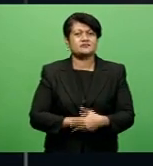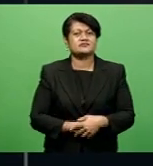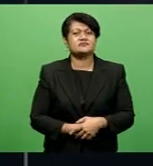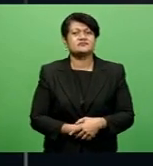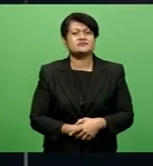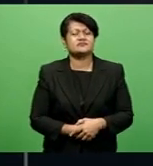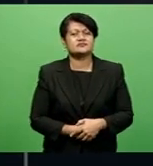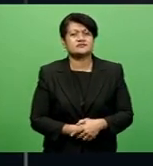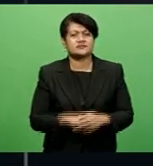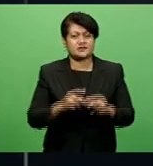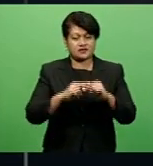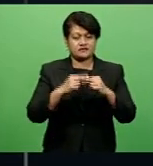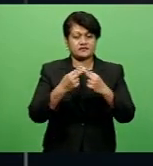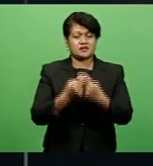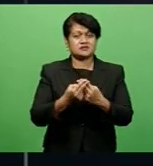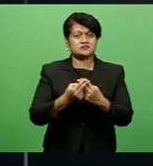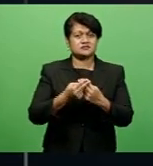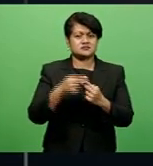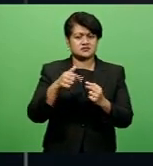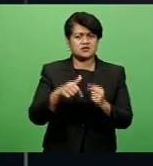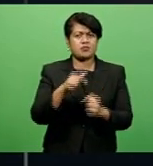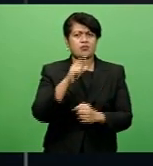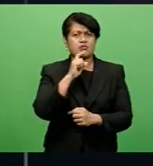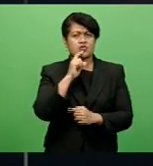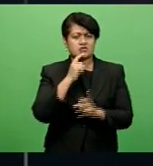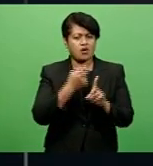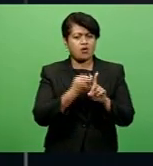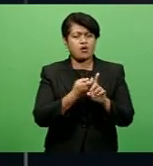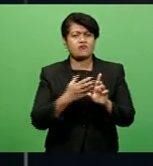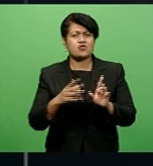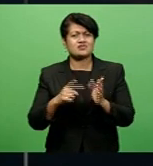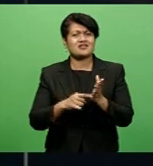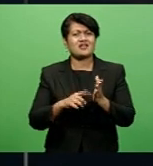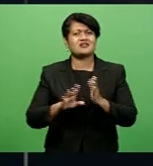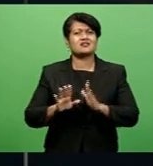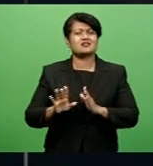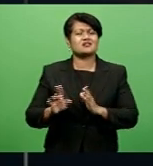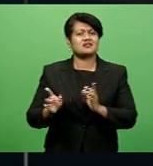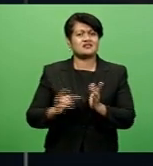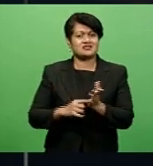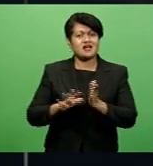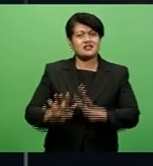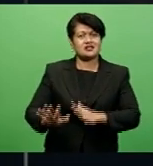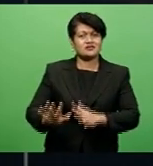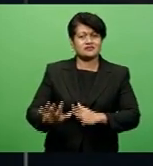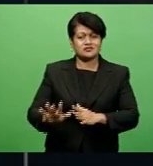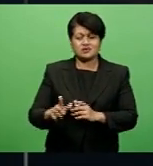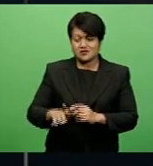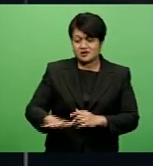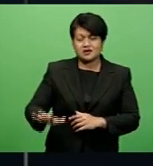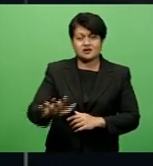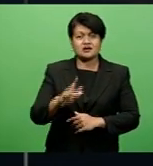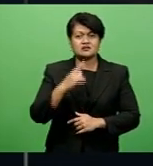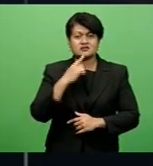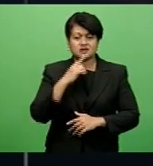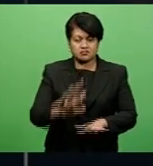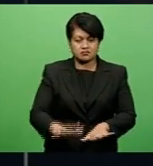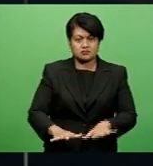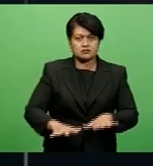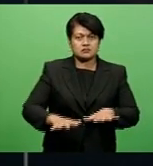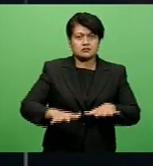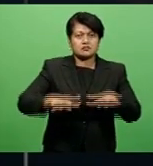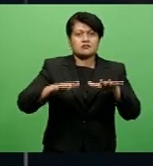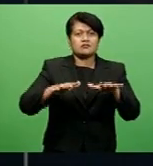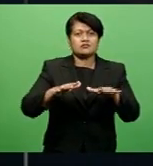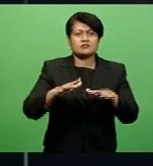Nakalina. Families in Deepwater Korovo were monitoring the water levels in the Korovo River earlier today as it continued to rise.